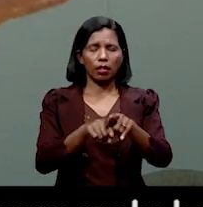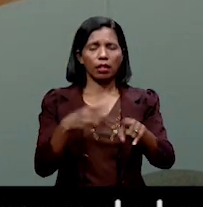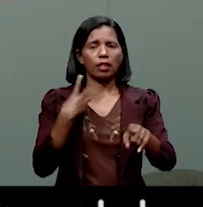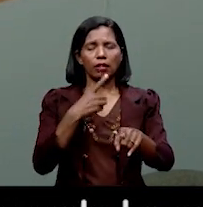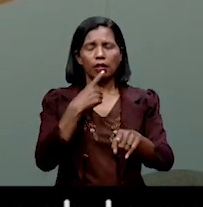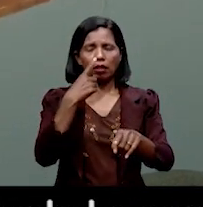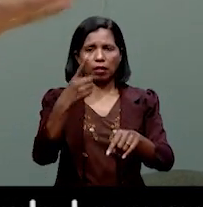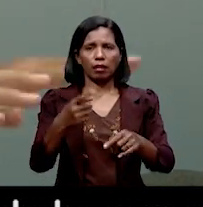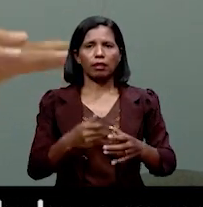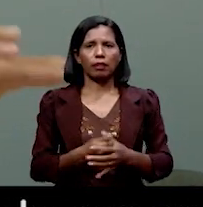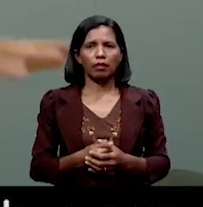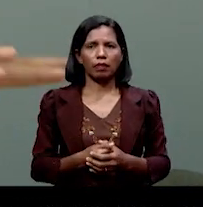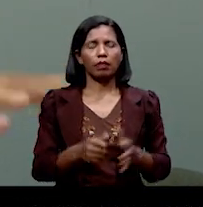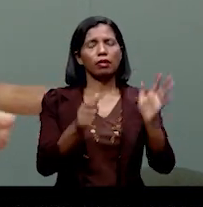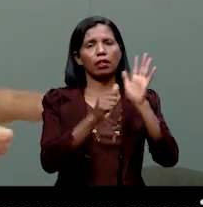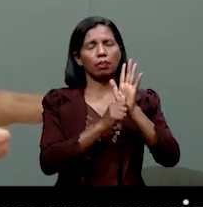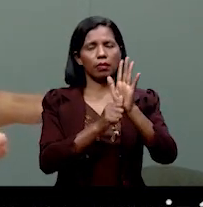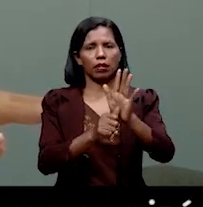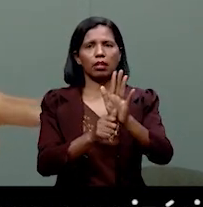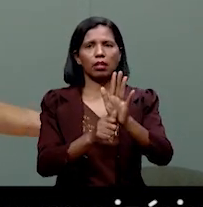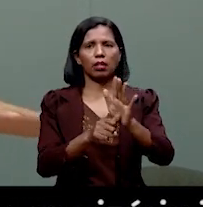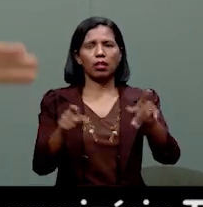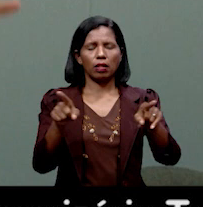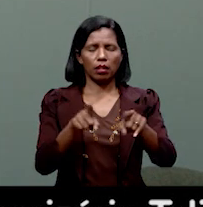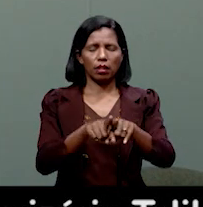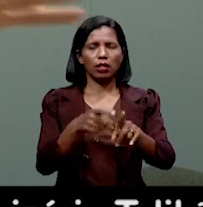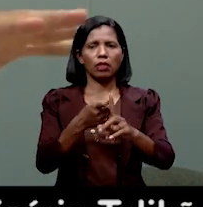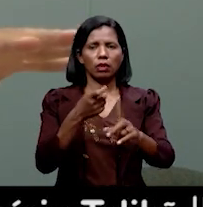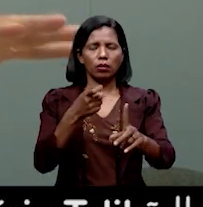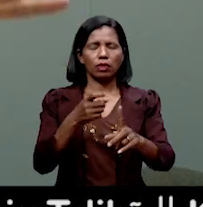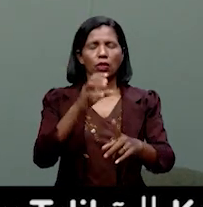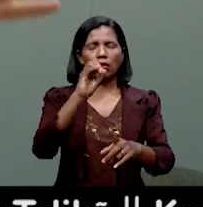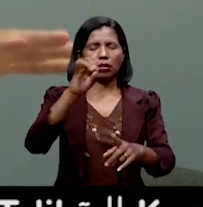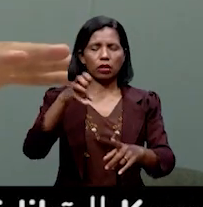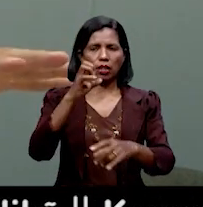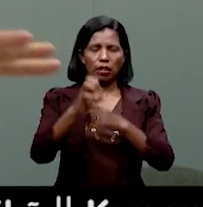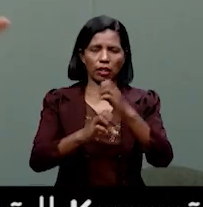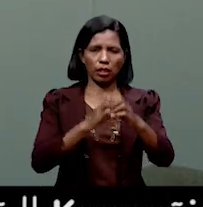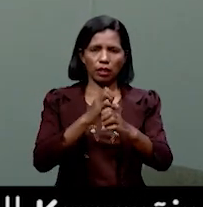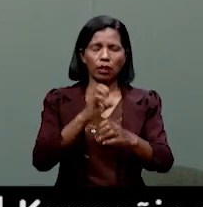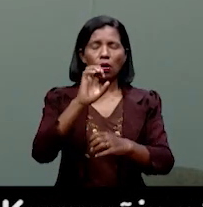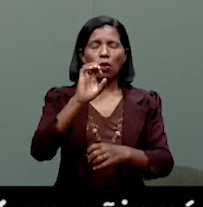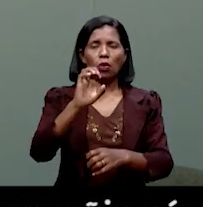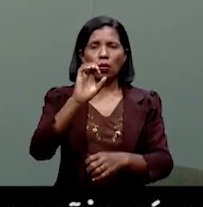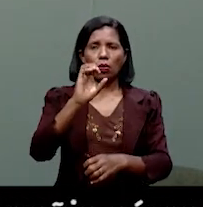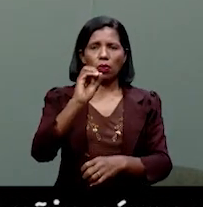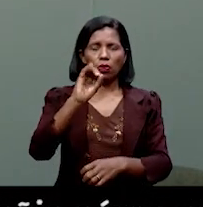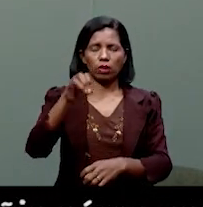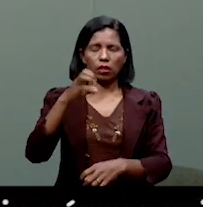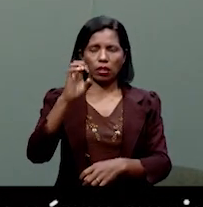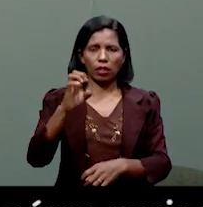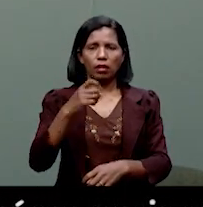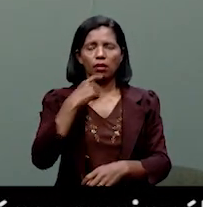intermission iha apresentasaun hanesan defisit usi orçamento nerasi. Tamuhe mang bernah tete